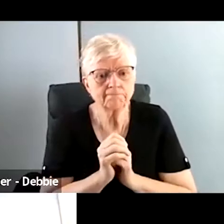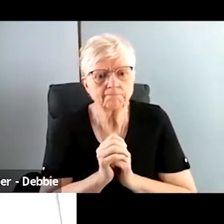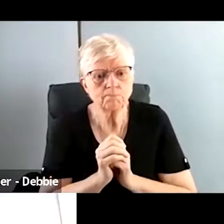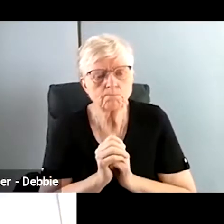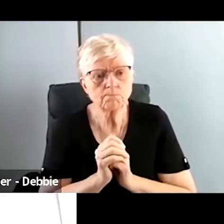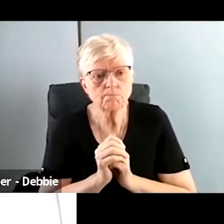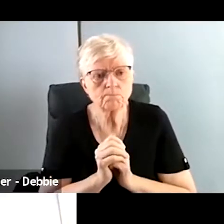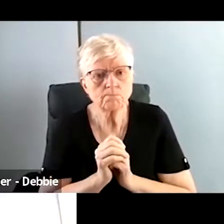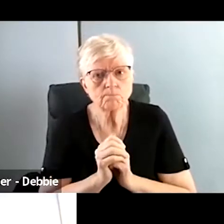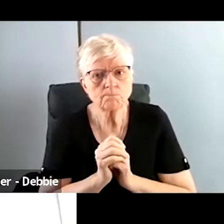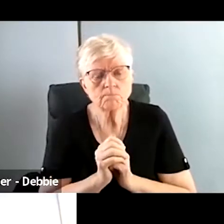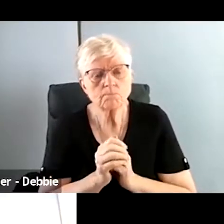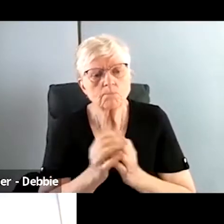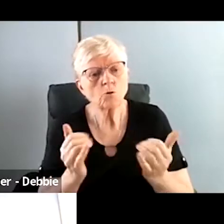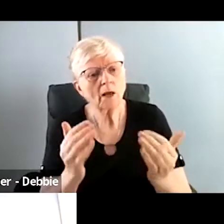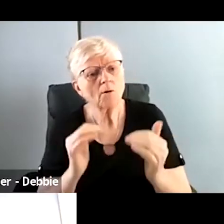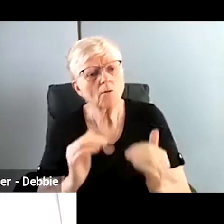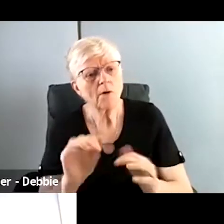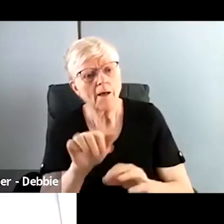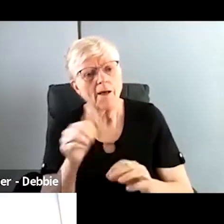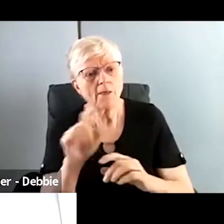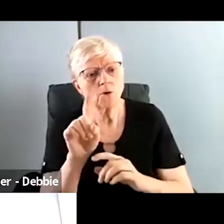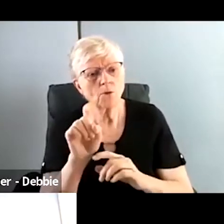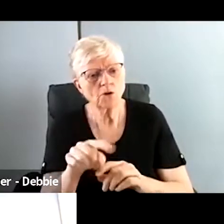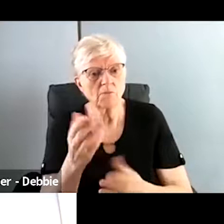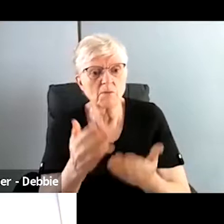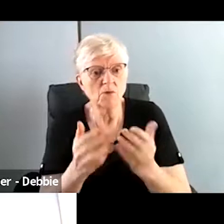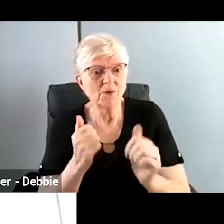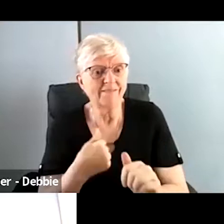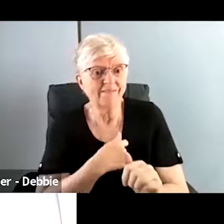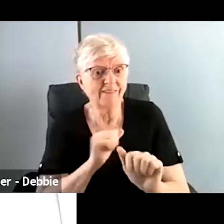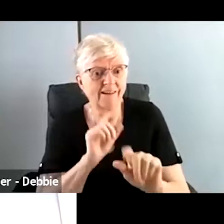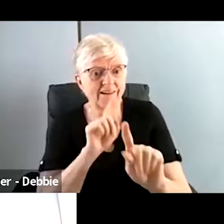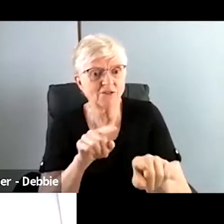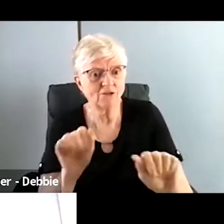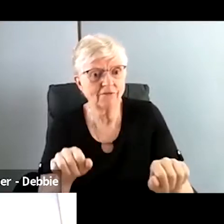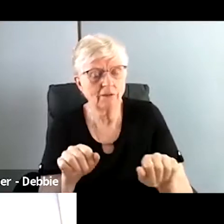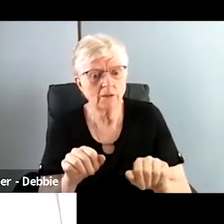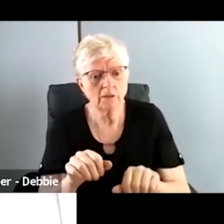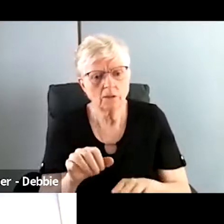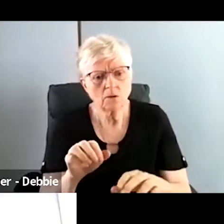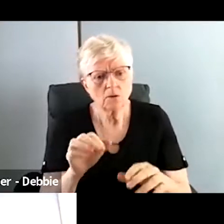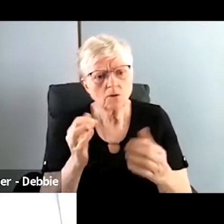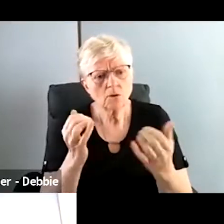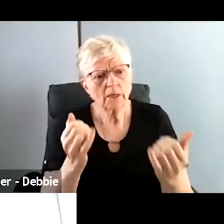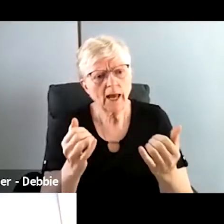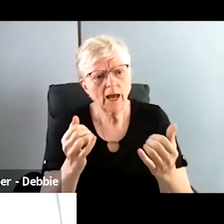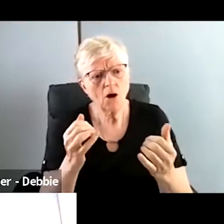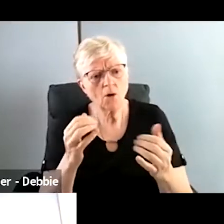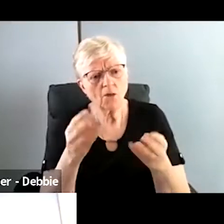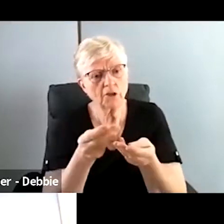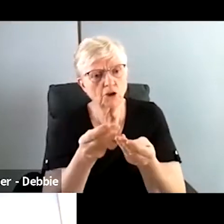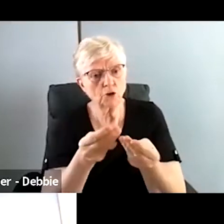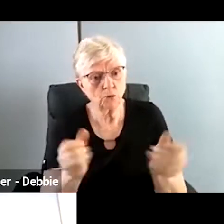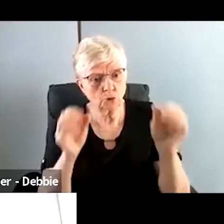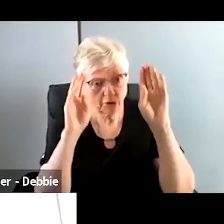So maybe this is a question that we can throw out here as well. So given the solution-focused perspective that is being